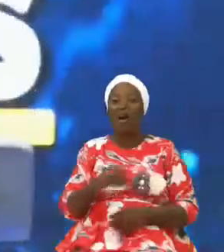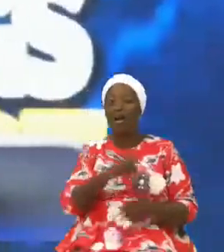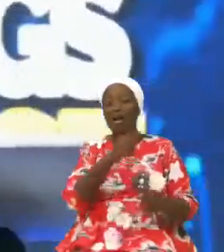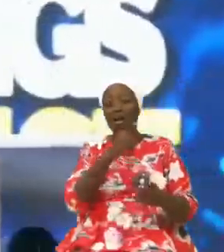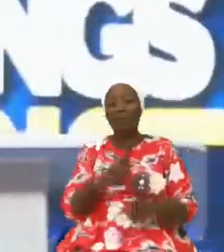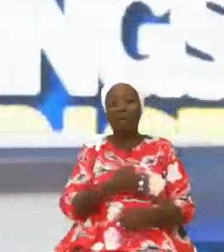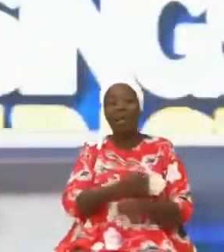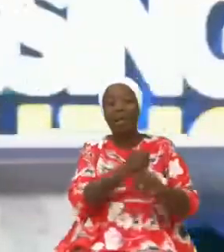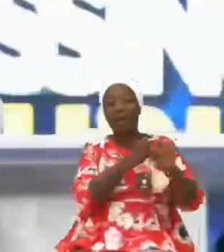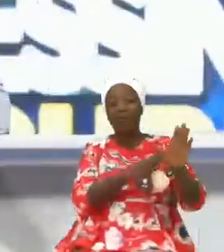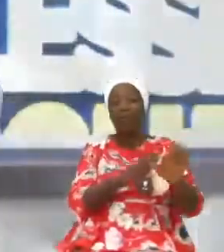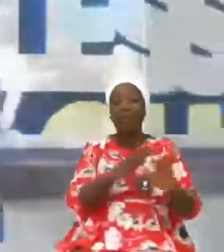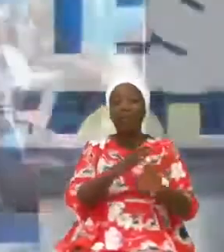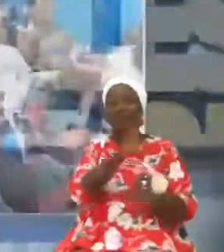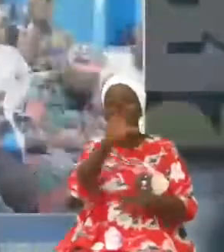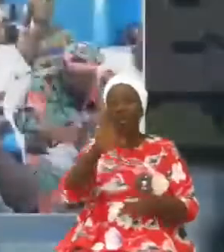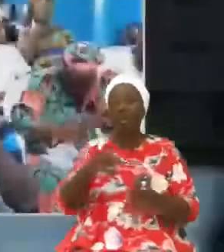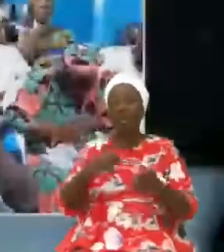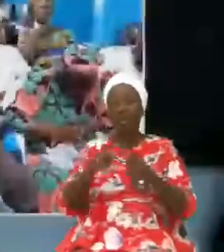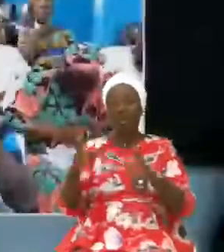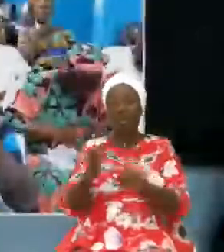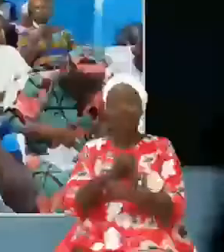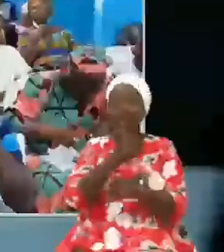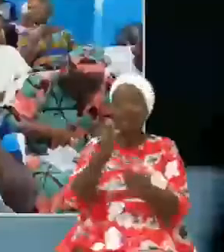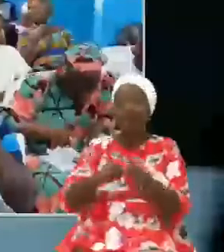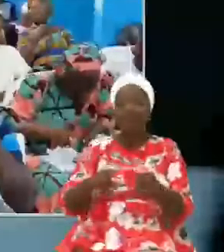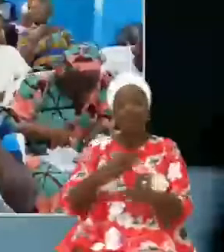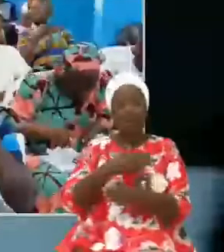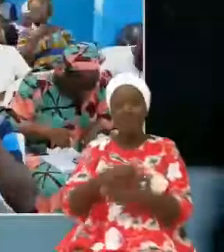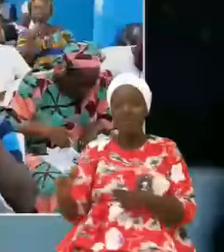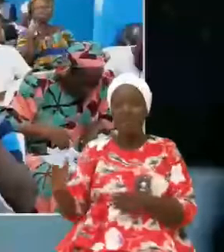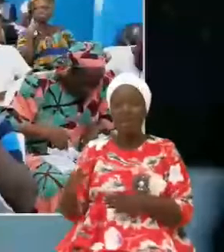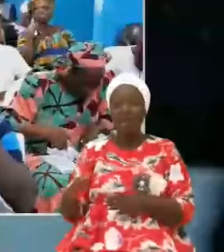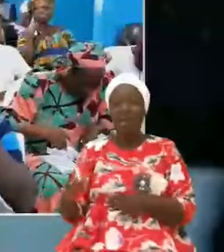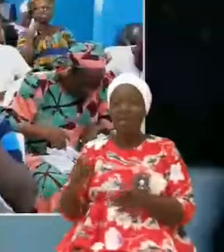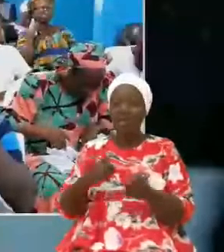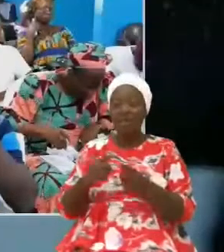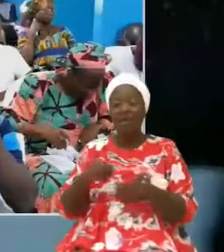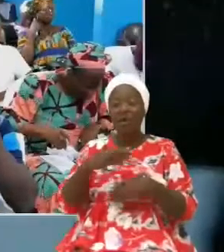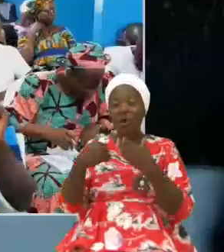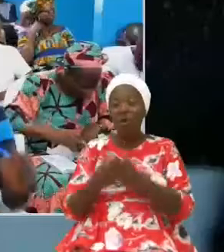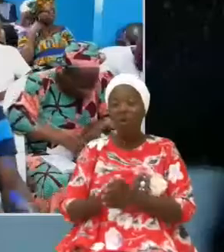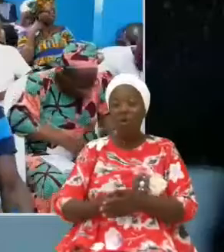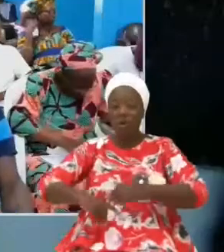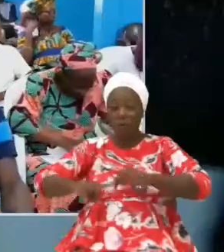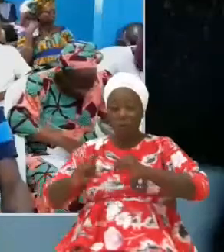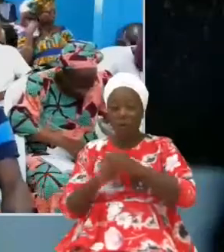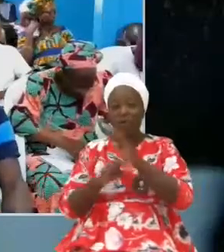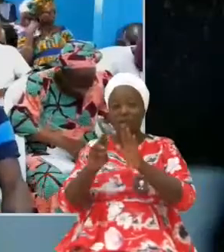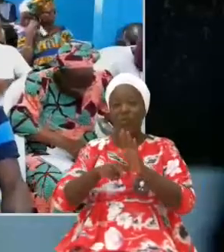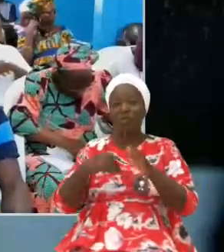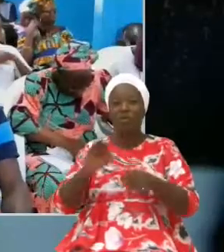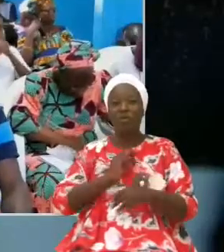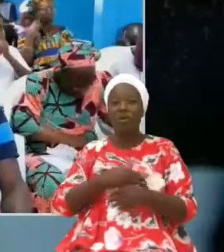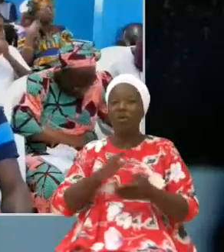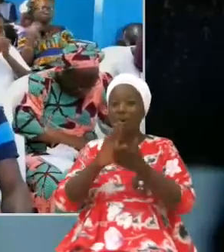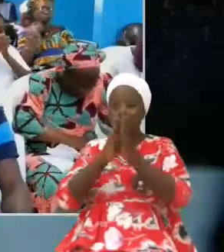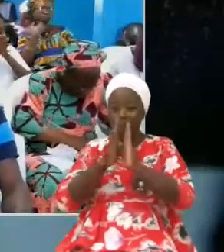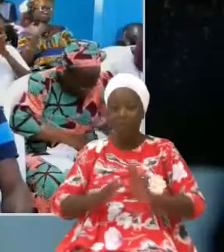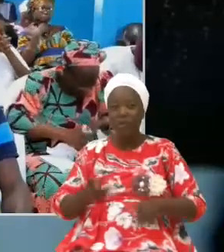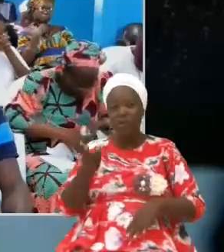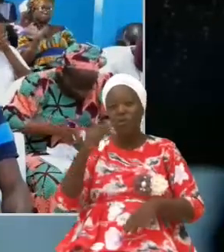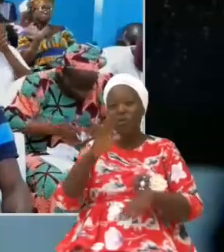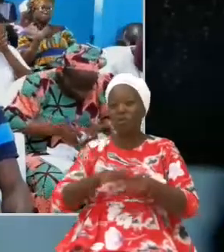the cross of Calvary to take everything away. And then it says, the chastisement of